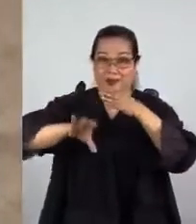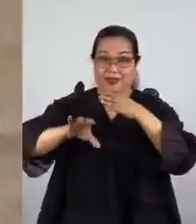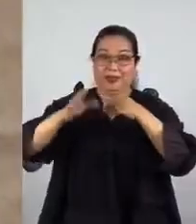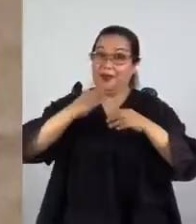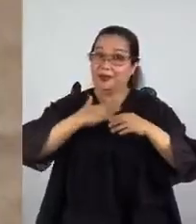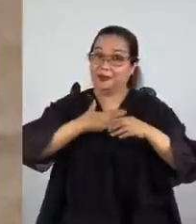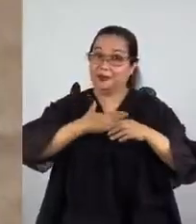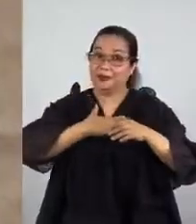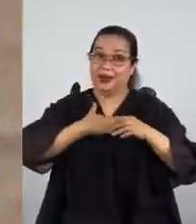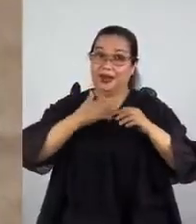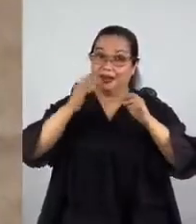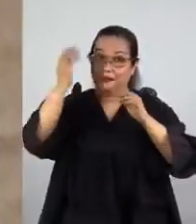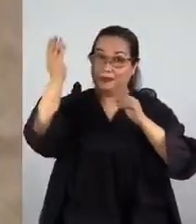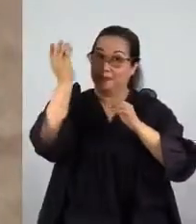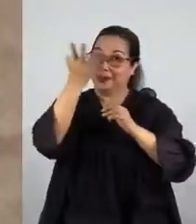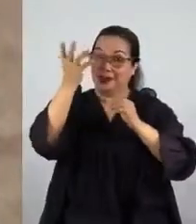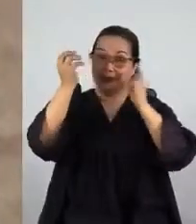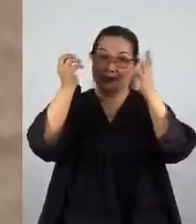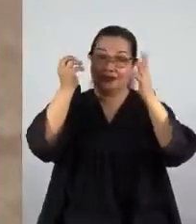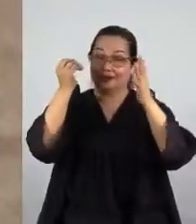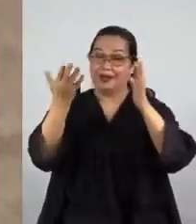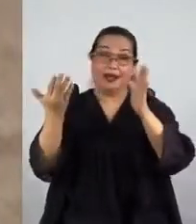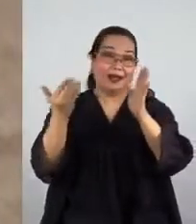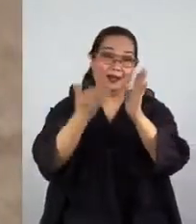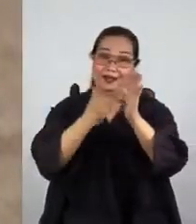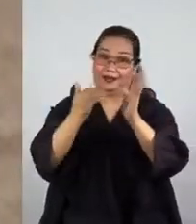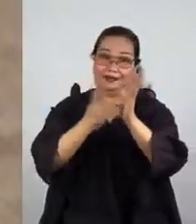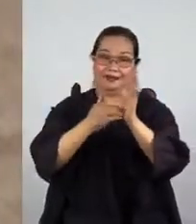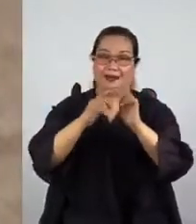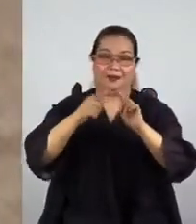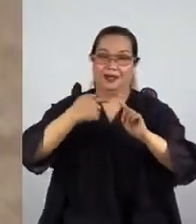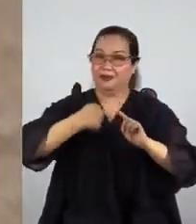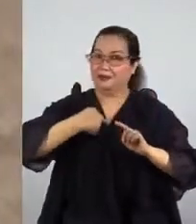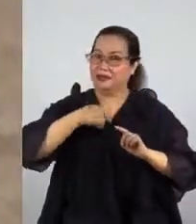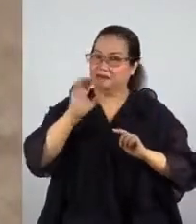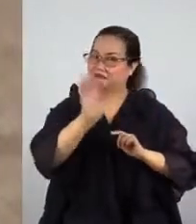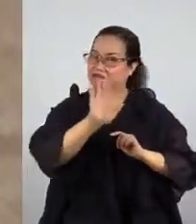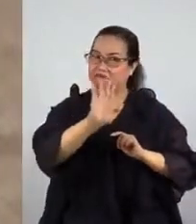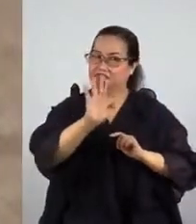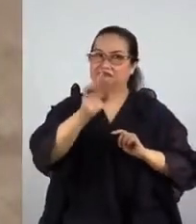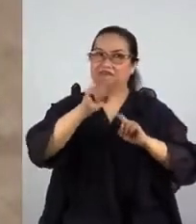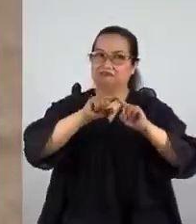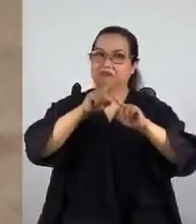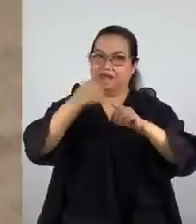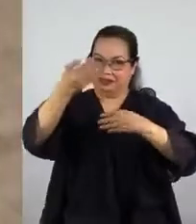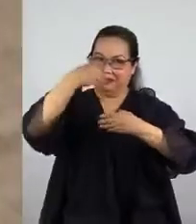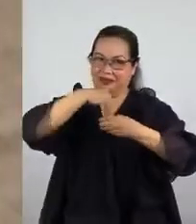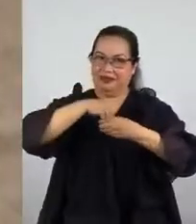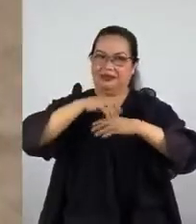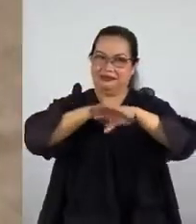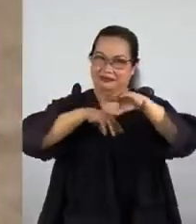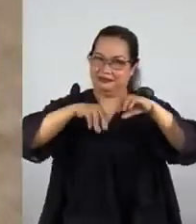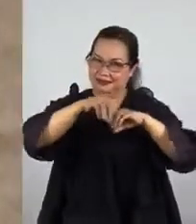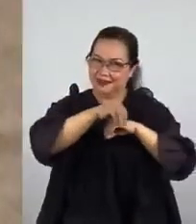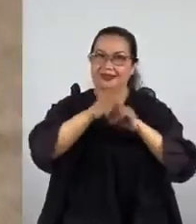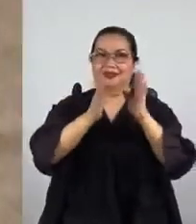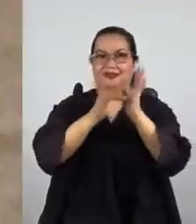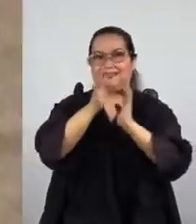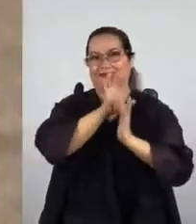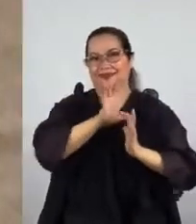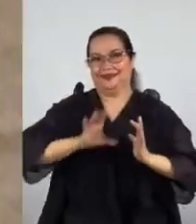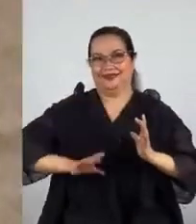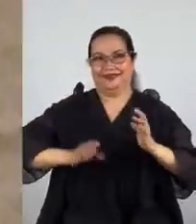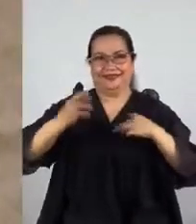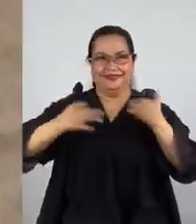my praise shall repeat. Yet not I, but through Christ in me. We rejoice in Him.